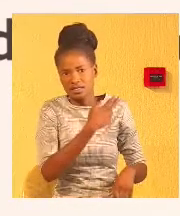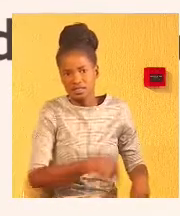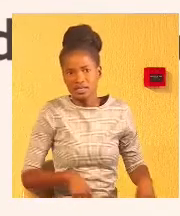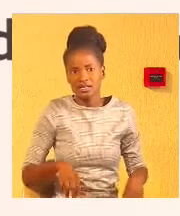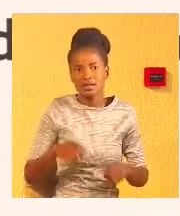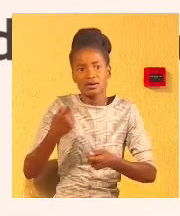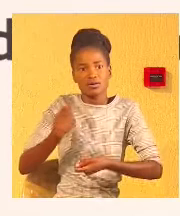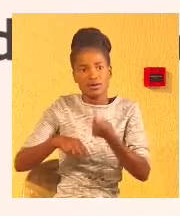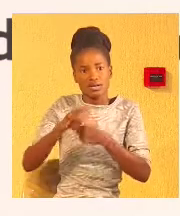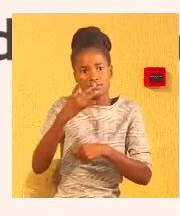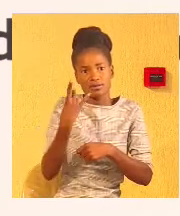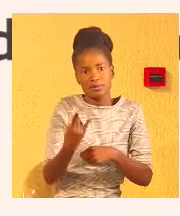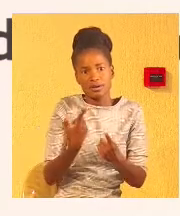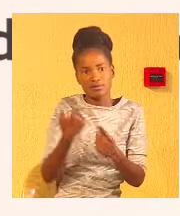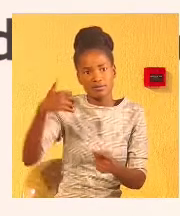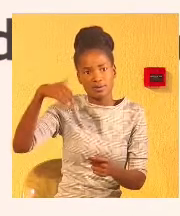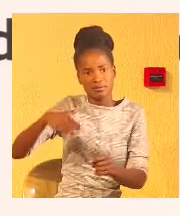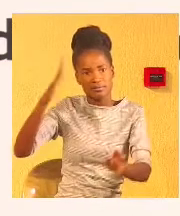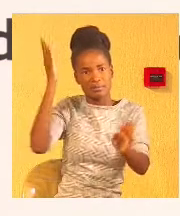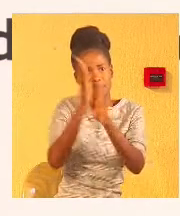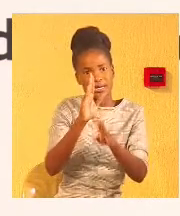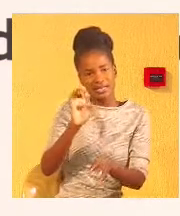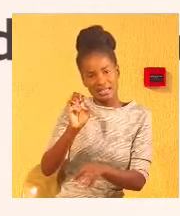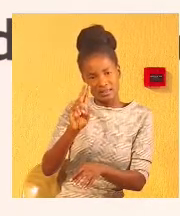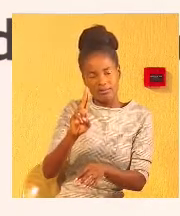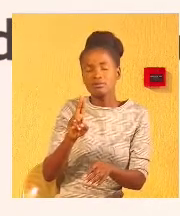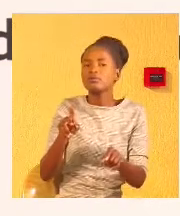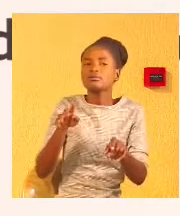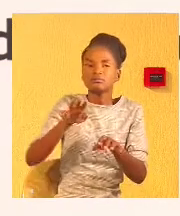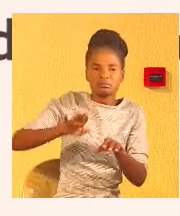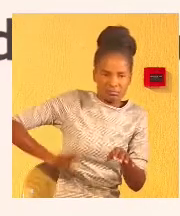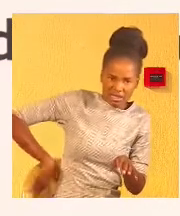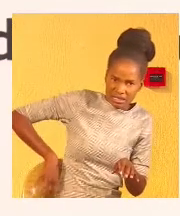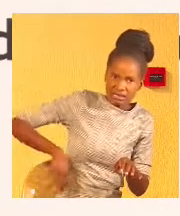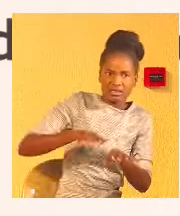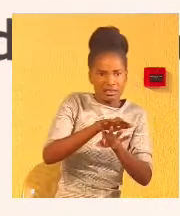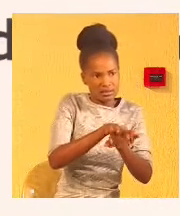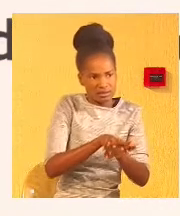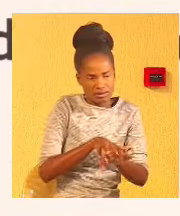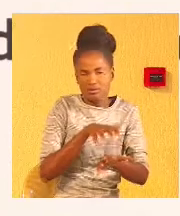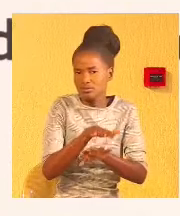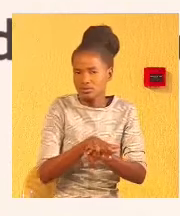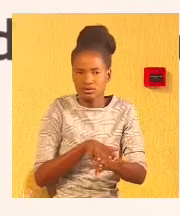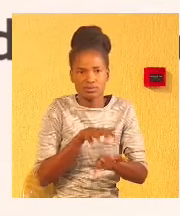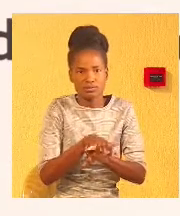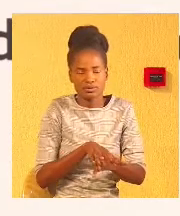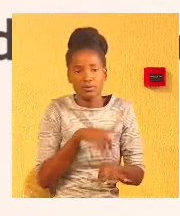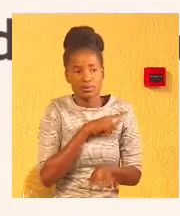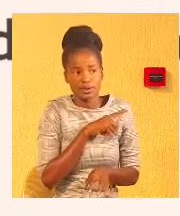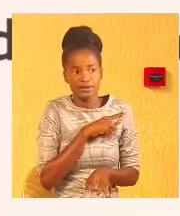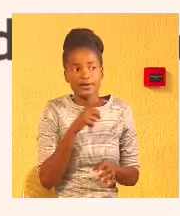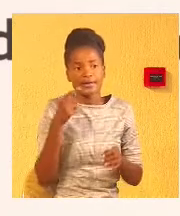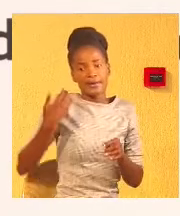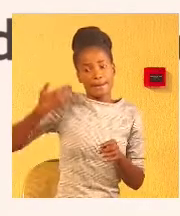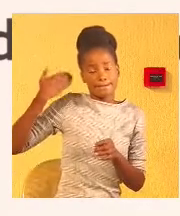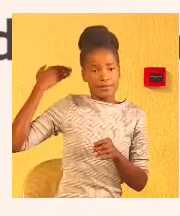EU. In fact, further down the line, the logistics were also affected. In the sense that in the